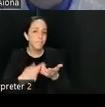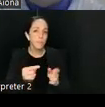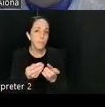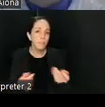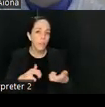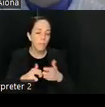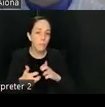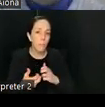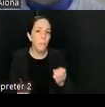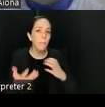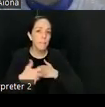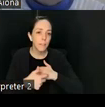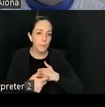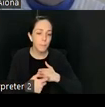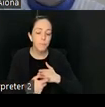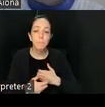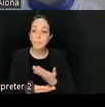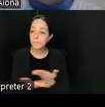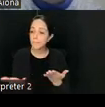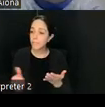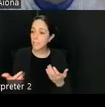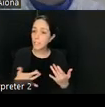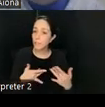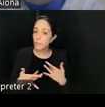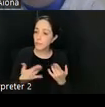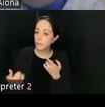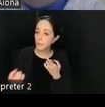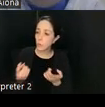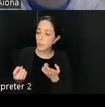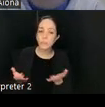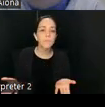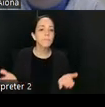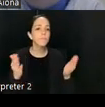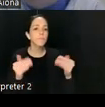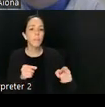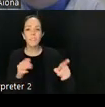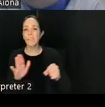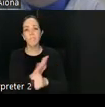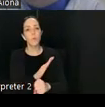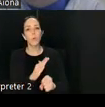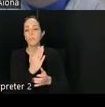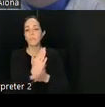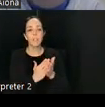So for the section, the whole section, which is